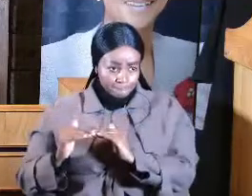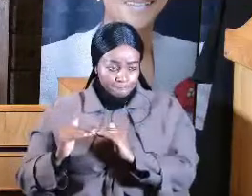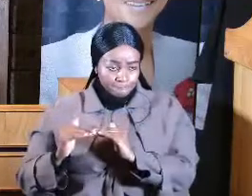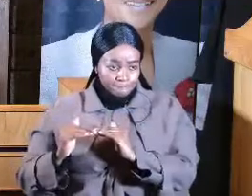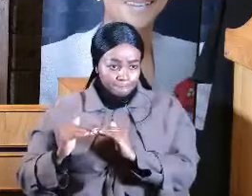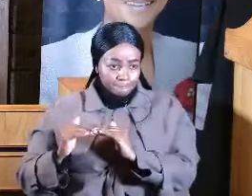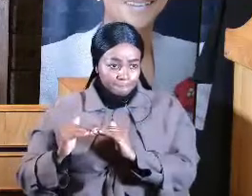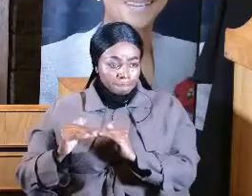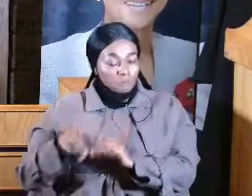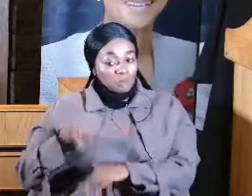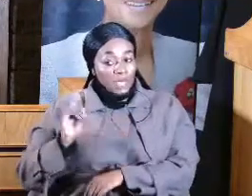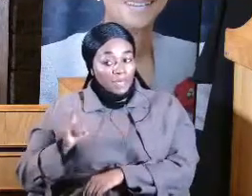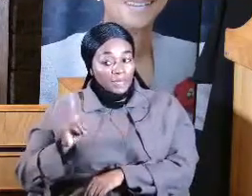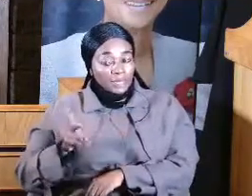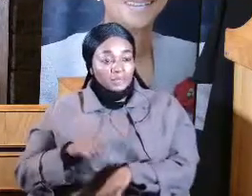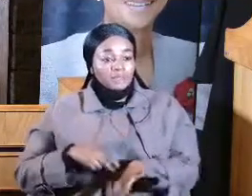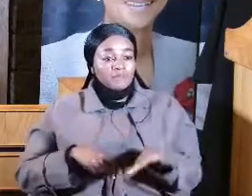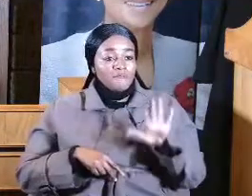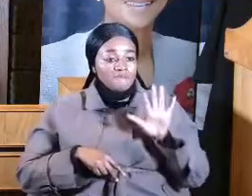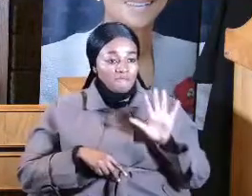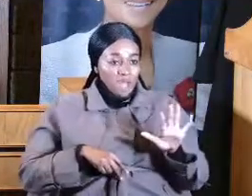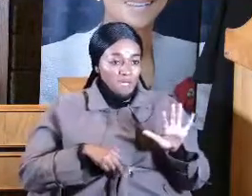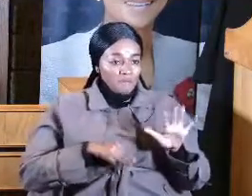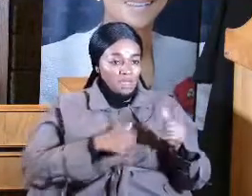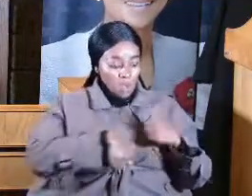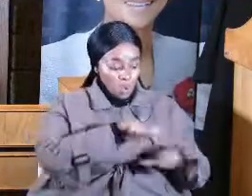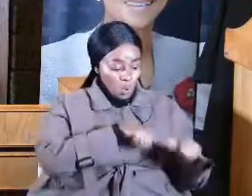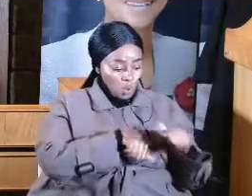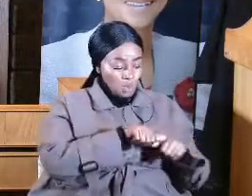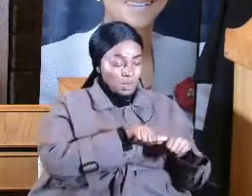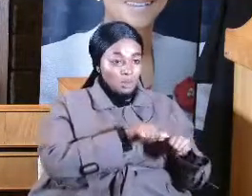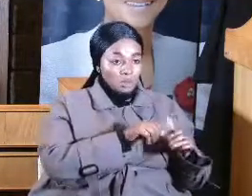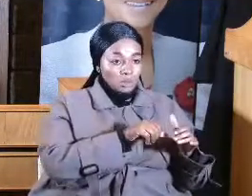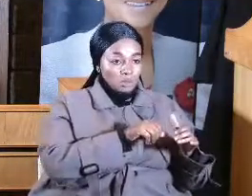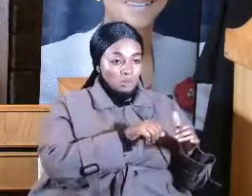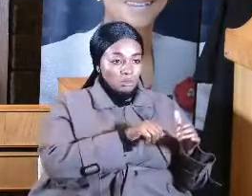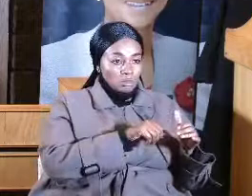We also have the 5 socioeconomic factors in South Africa.